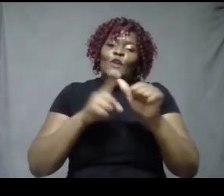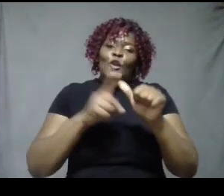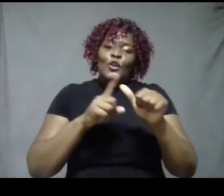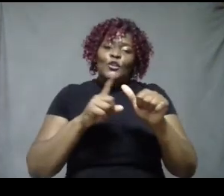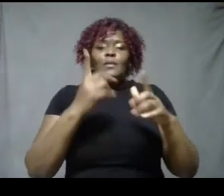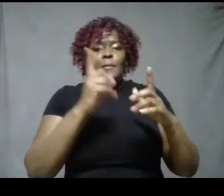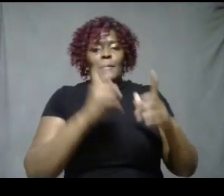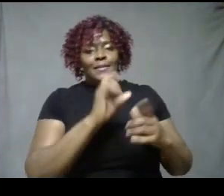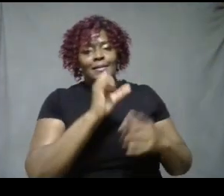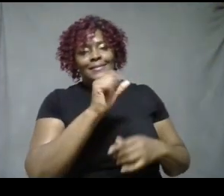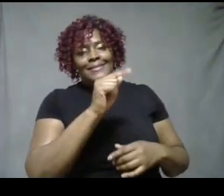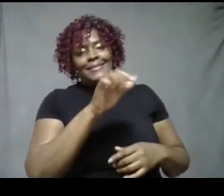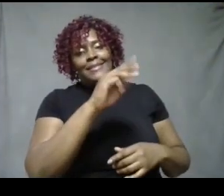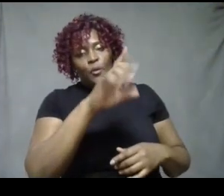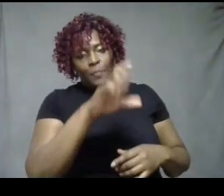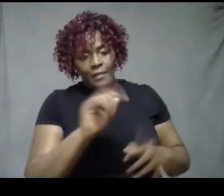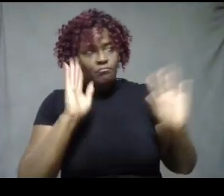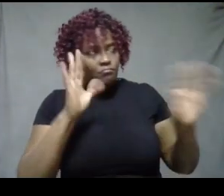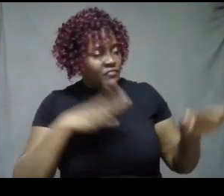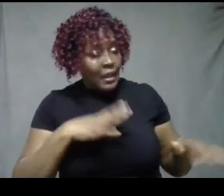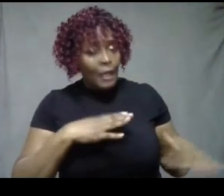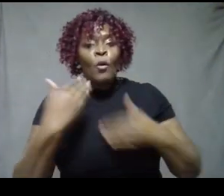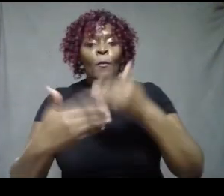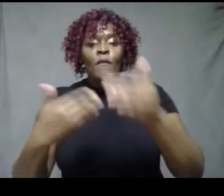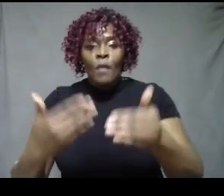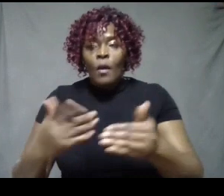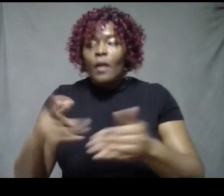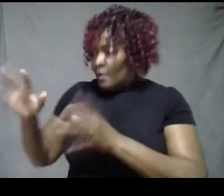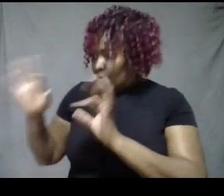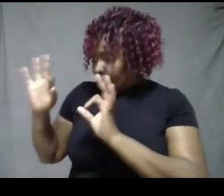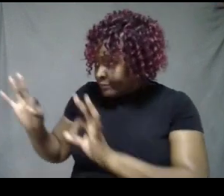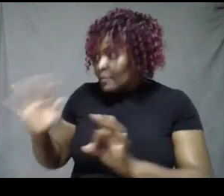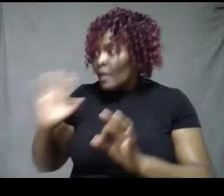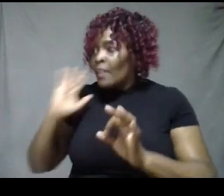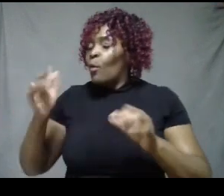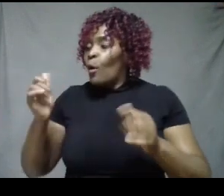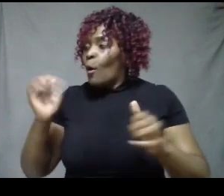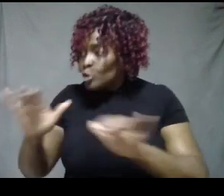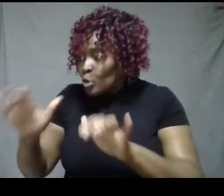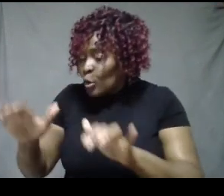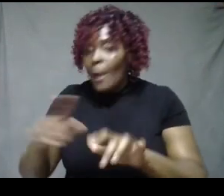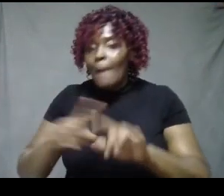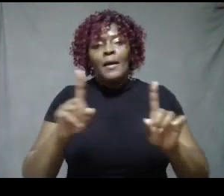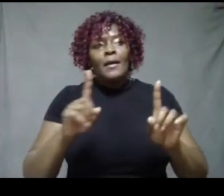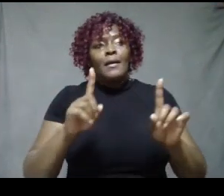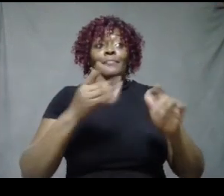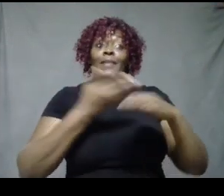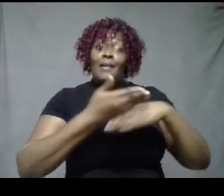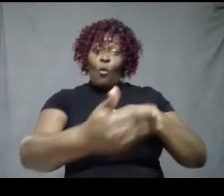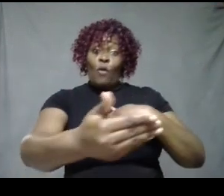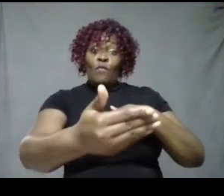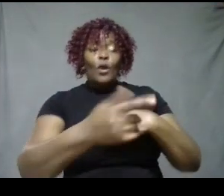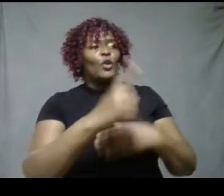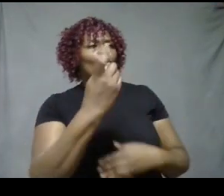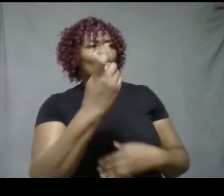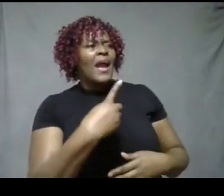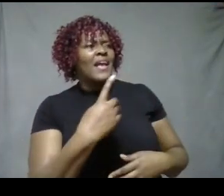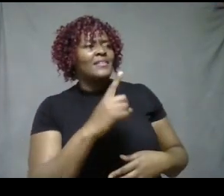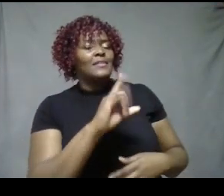able to perform, and that's what's important going forward. But we have to afterwards, Mayor, you asked in 2020 in June